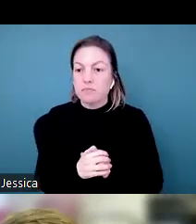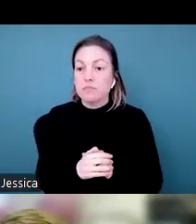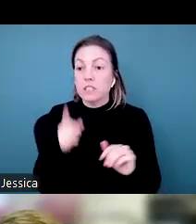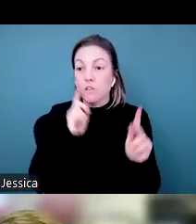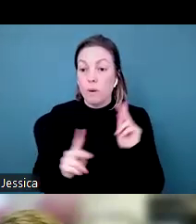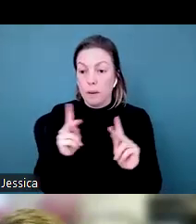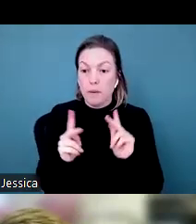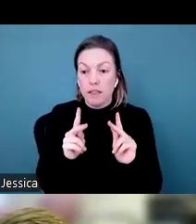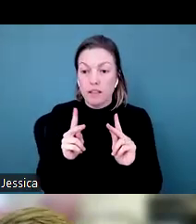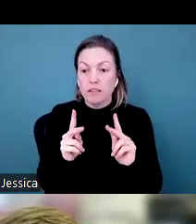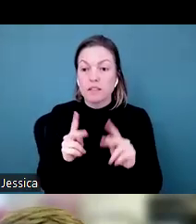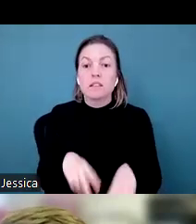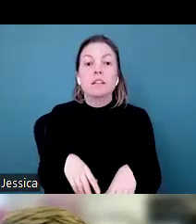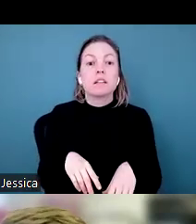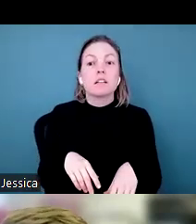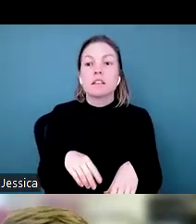involved in programs at